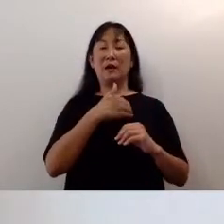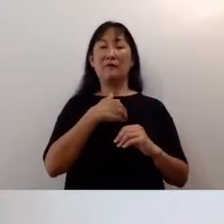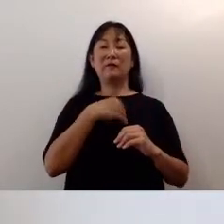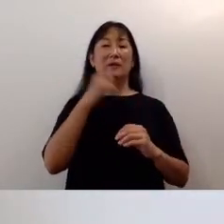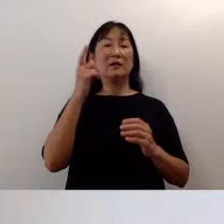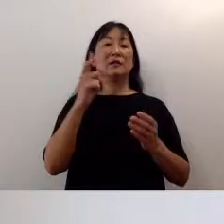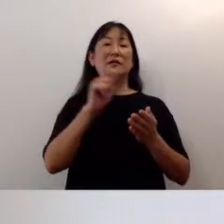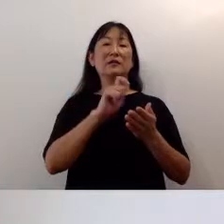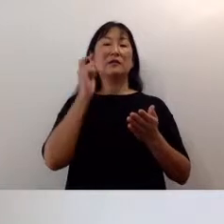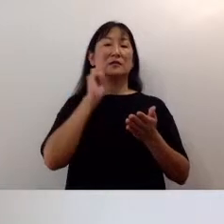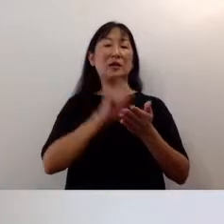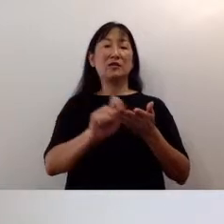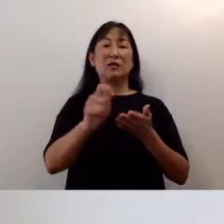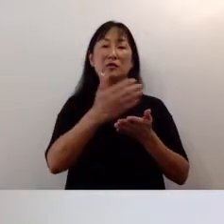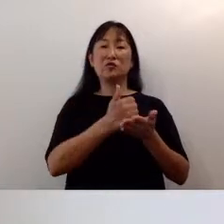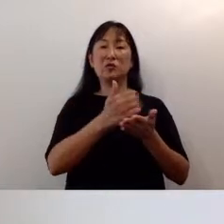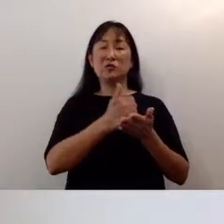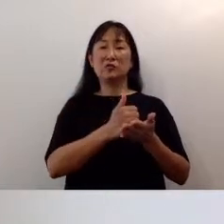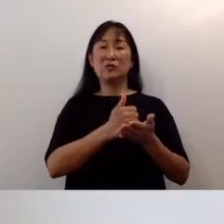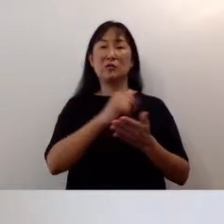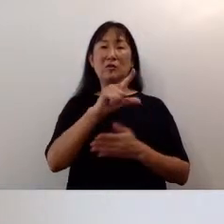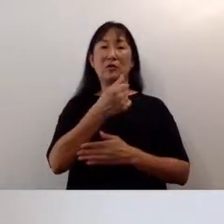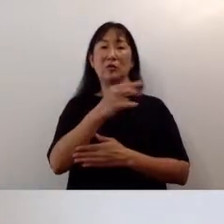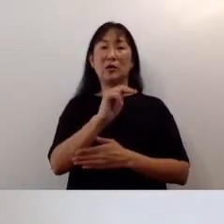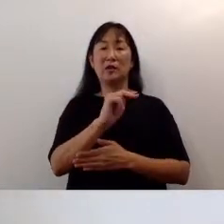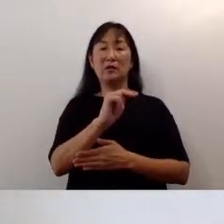Secretary Treasurer Logan Okita. Logan, are you there?